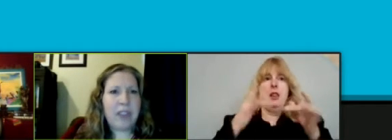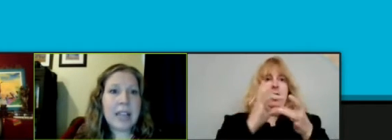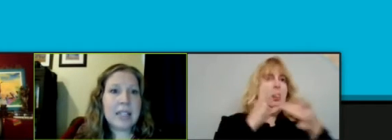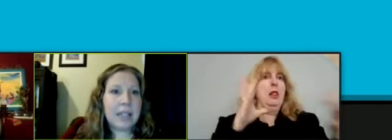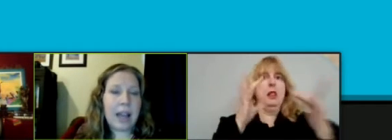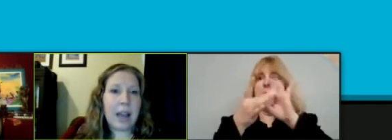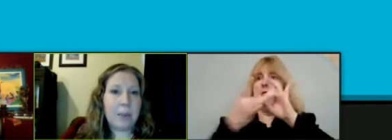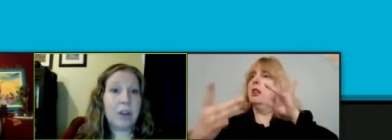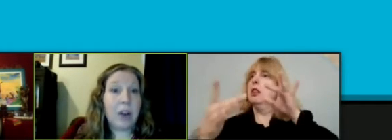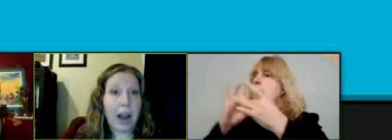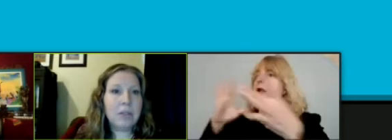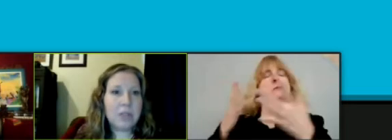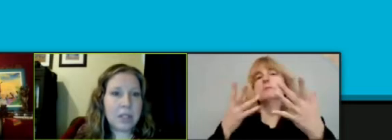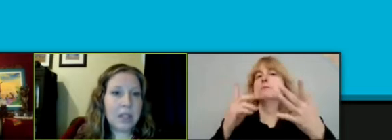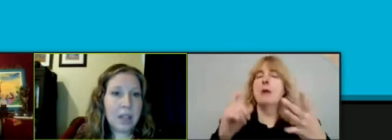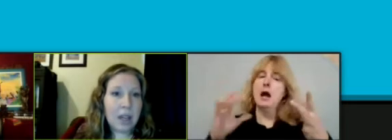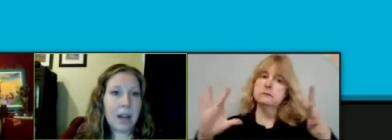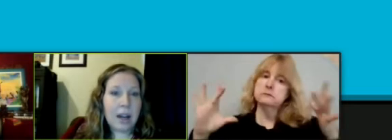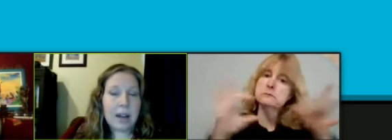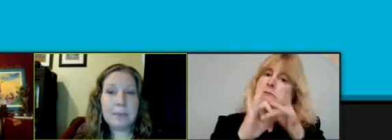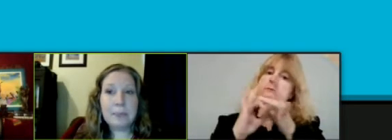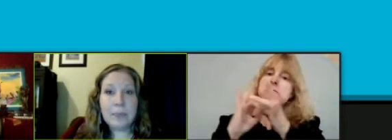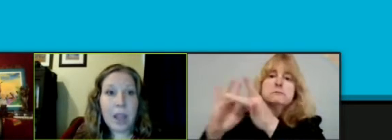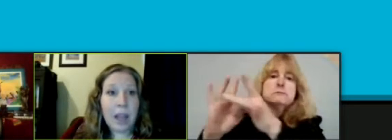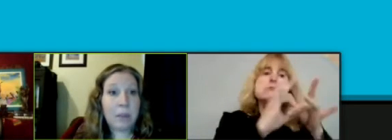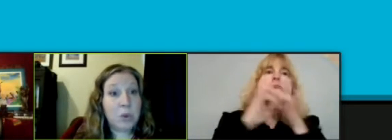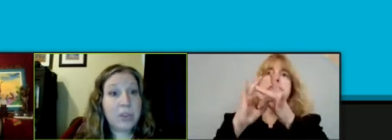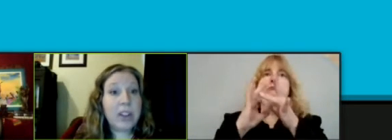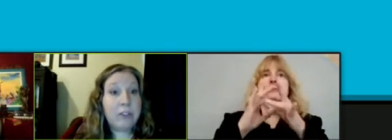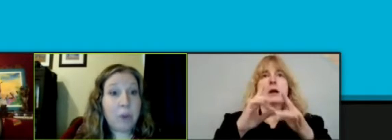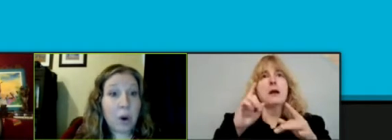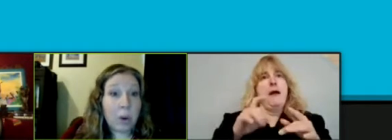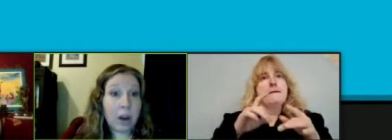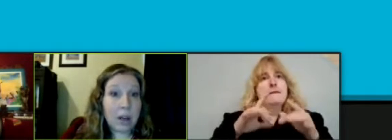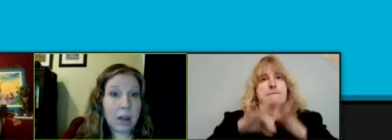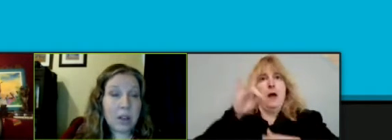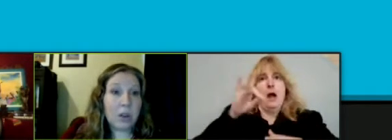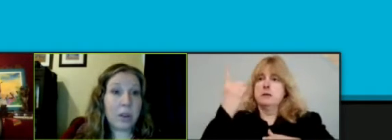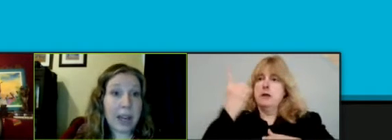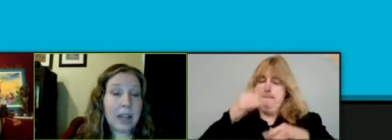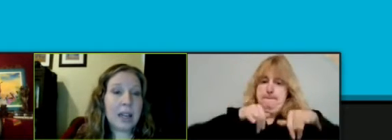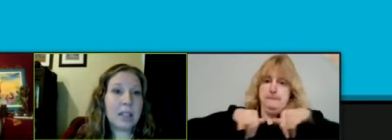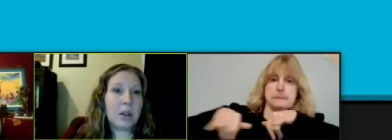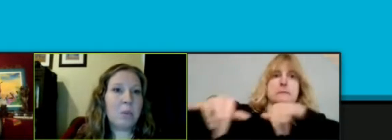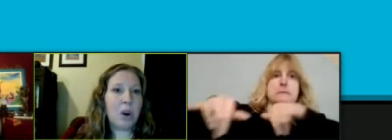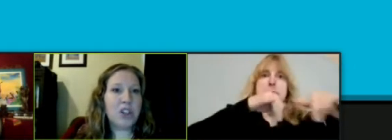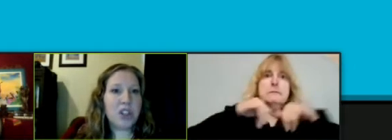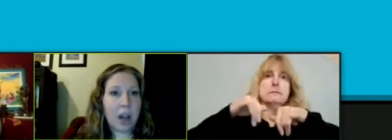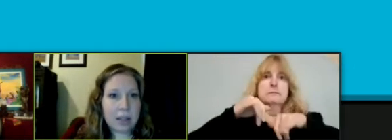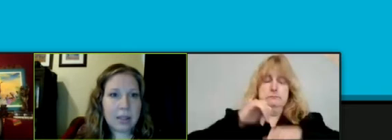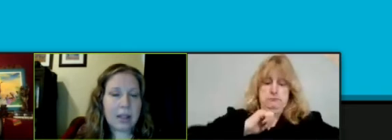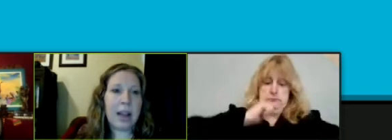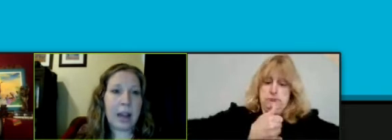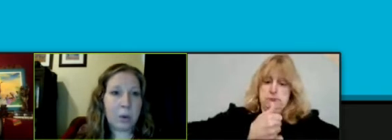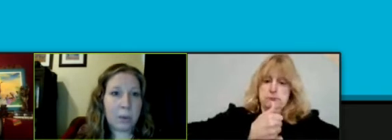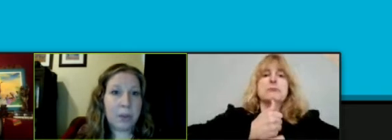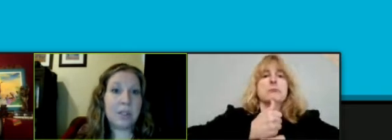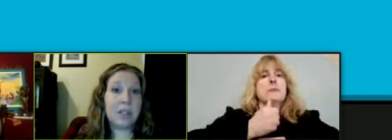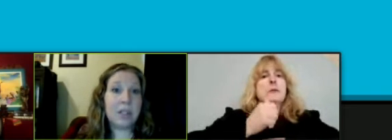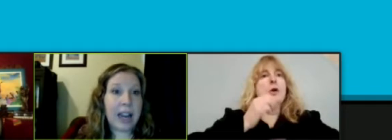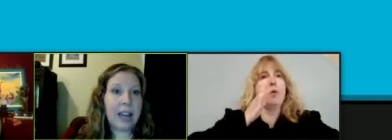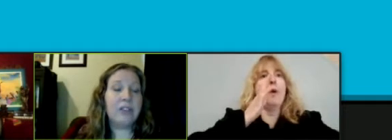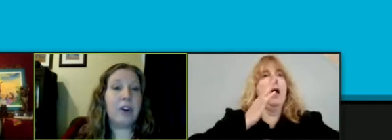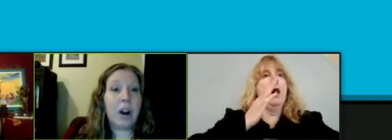and finding common ground, and moving forward so that it is a more just and